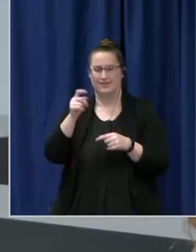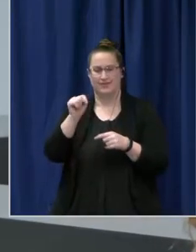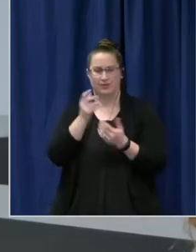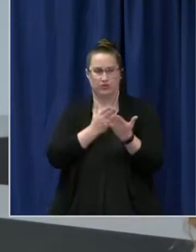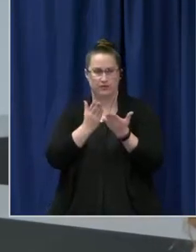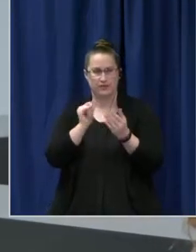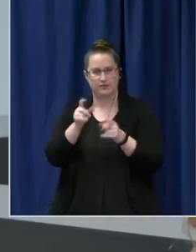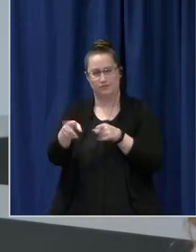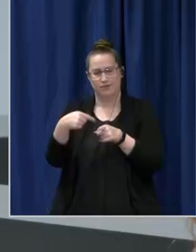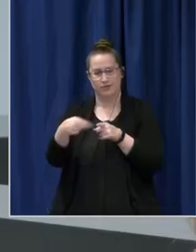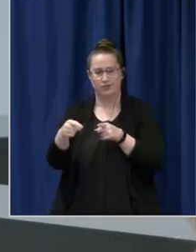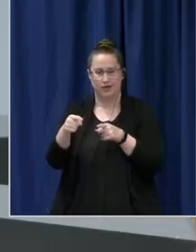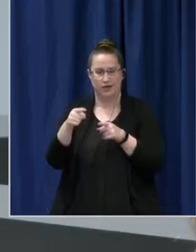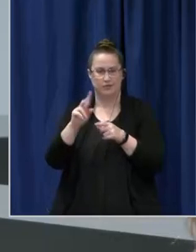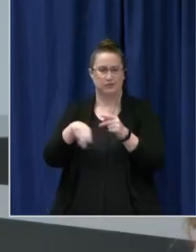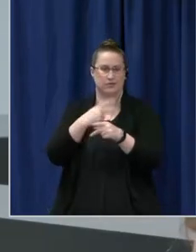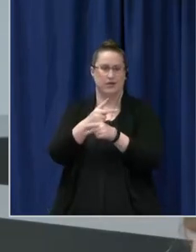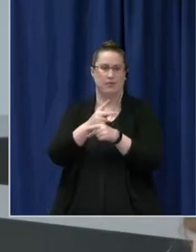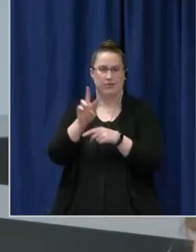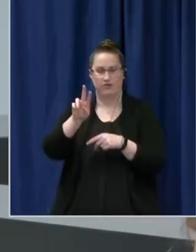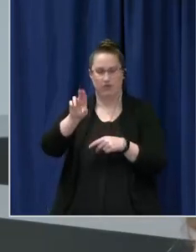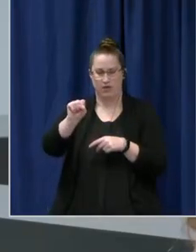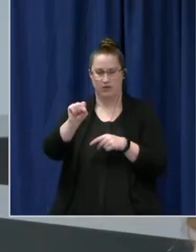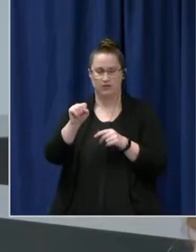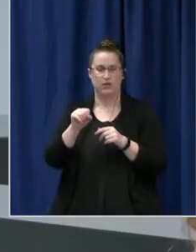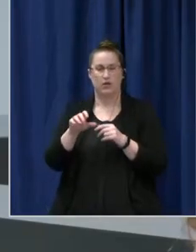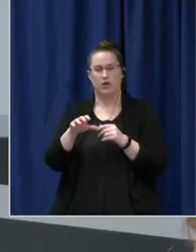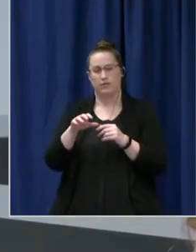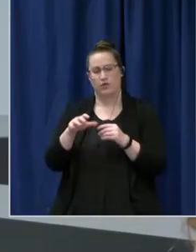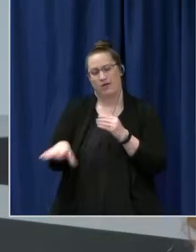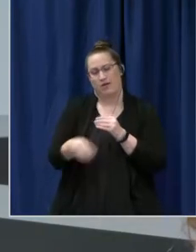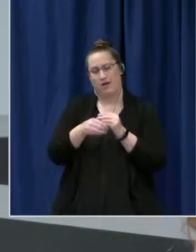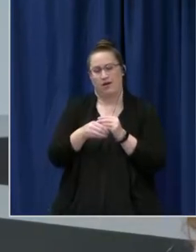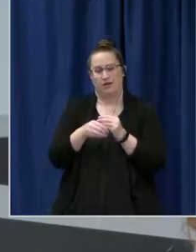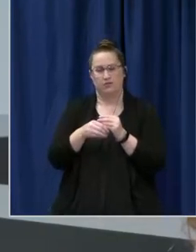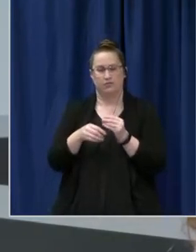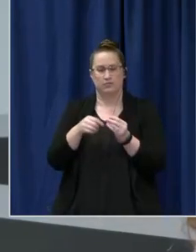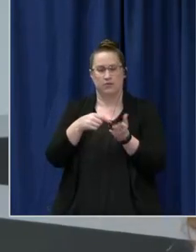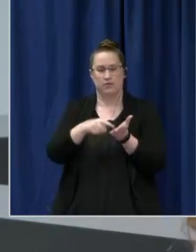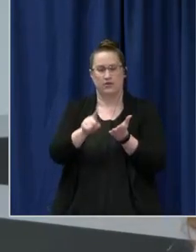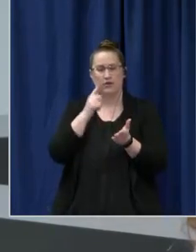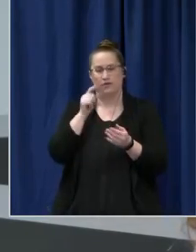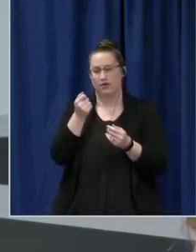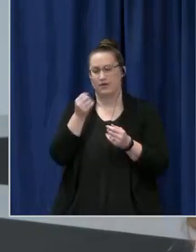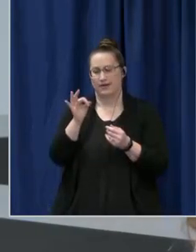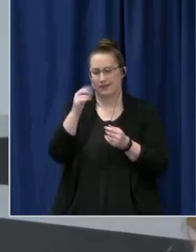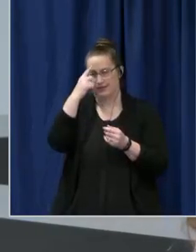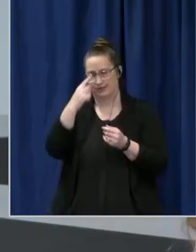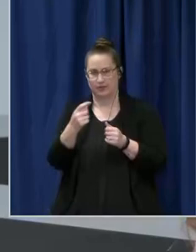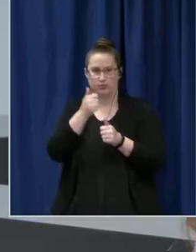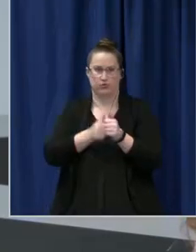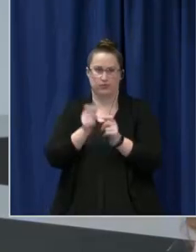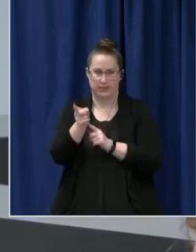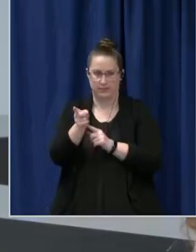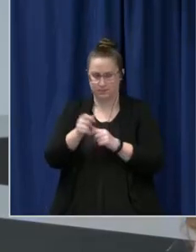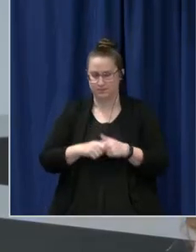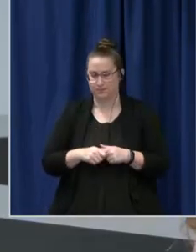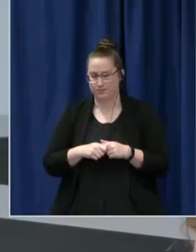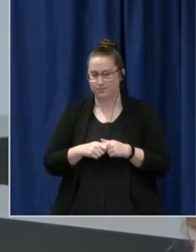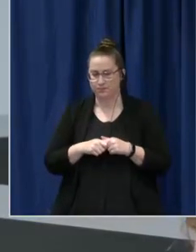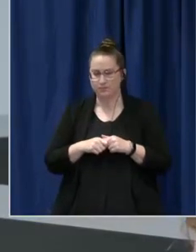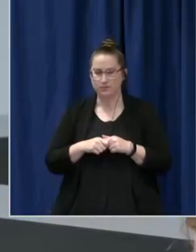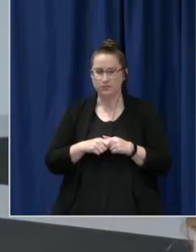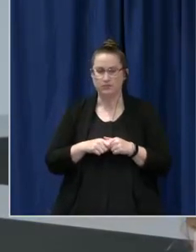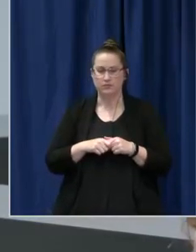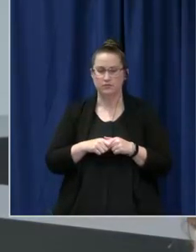is a specialized form of VRS, and we allow an additional compensation of 19 cents per minute. We